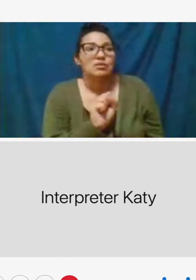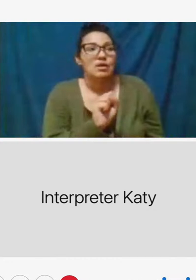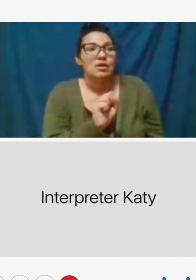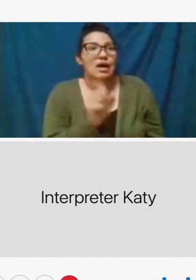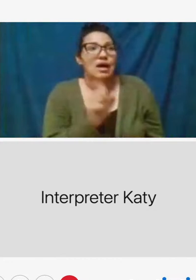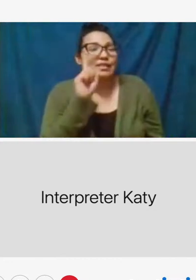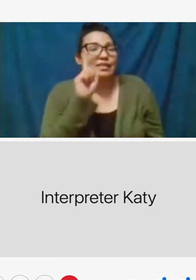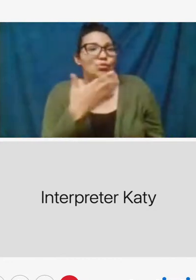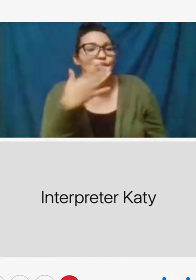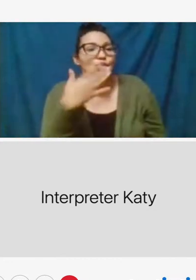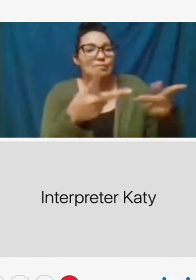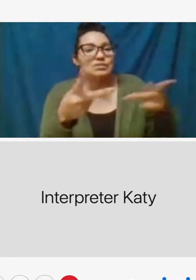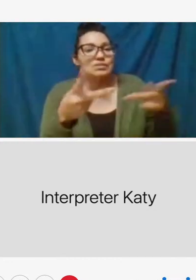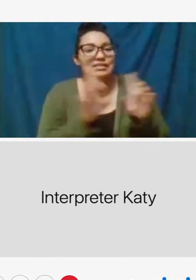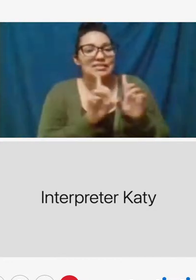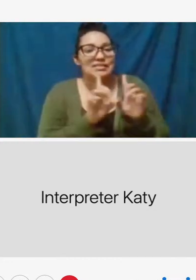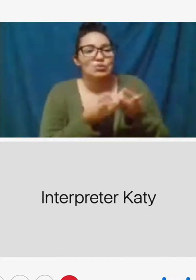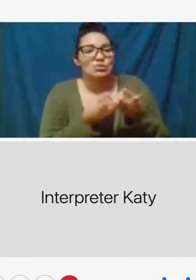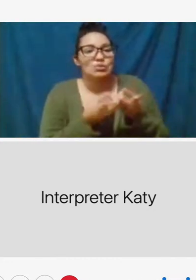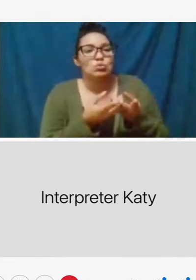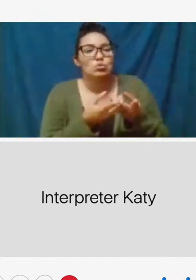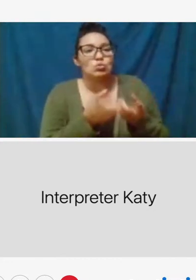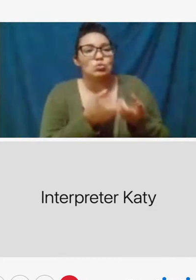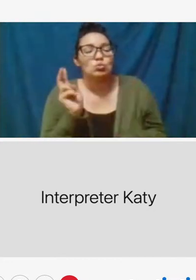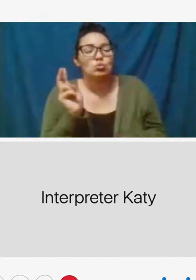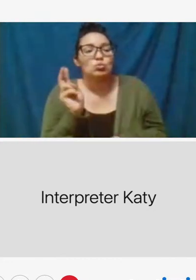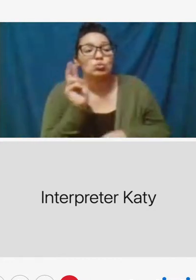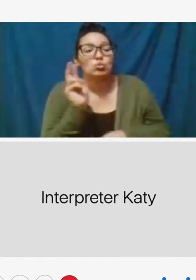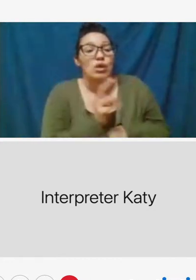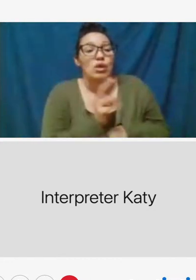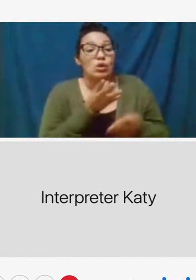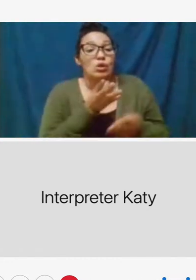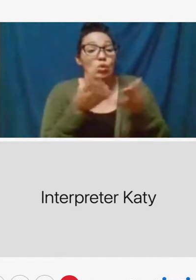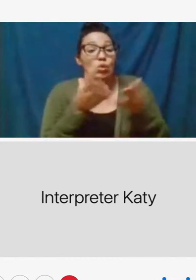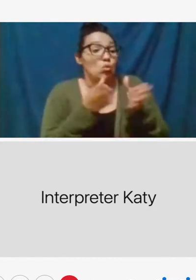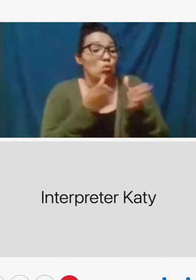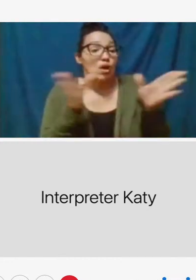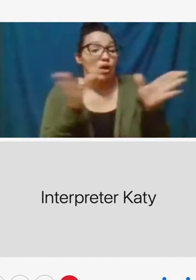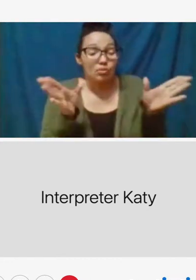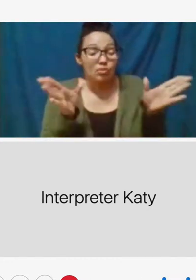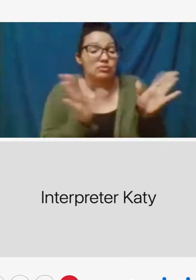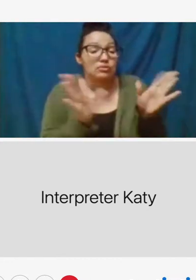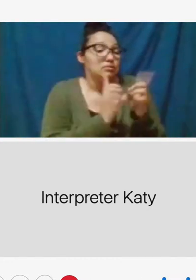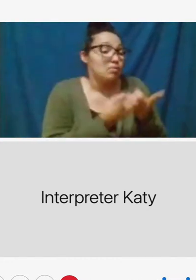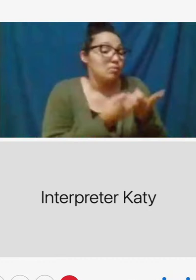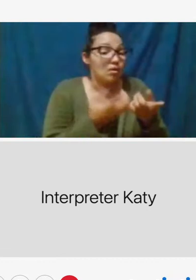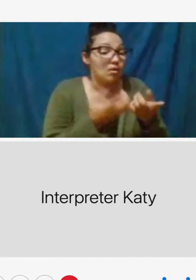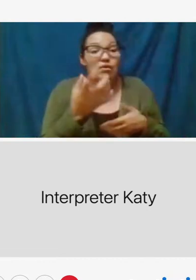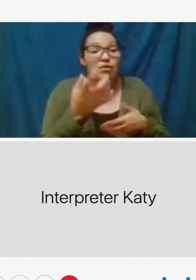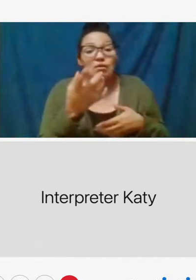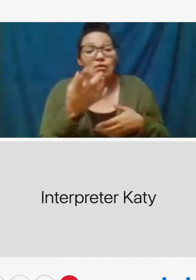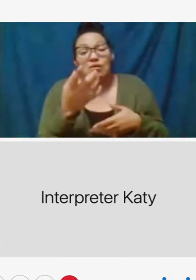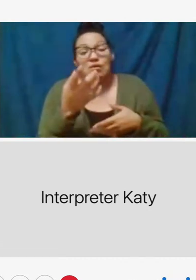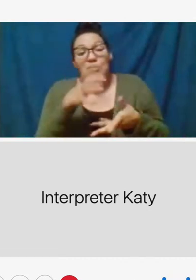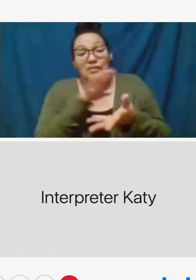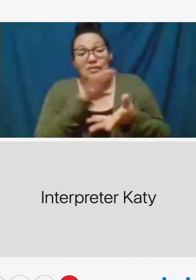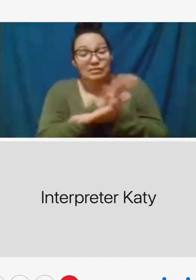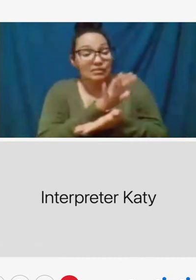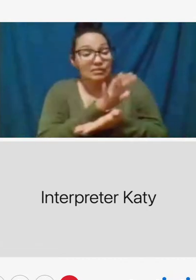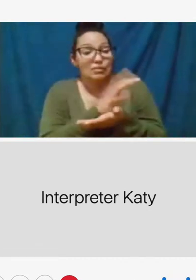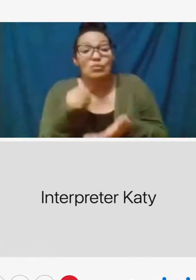to take a look at throughout our district throughout our departments and we could find a variety of different type of